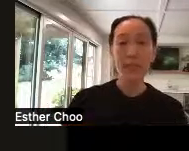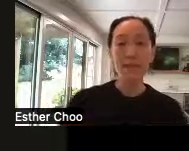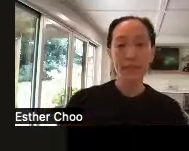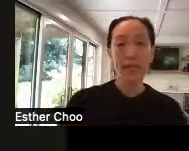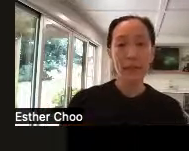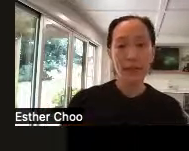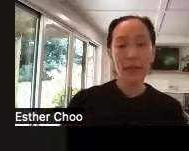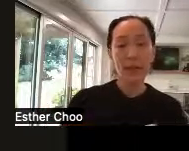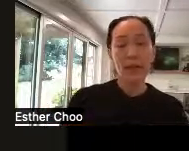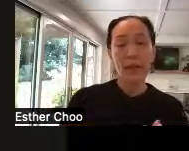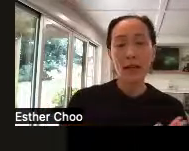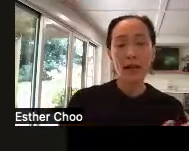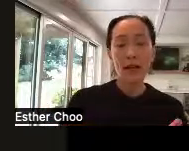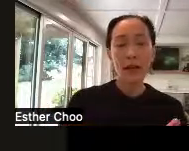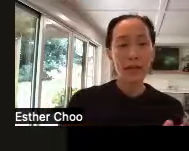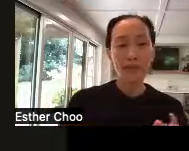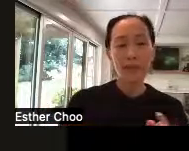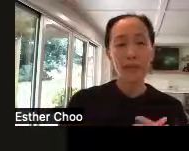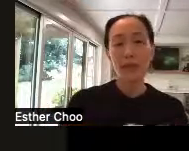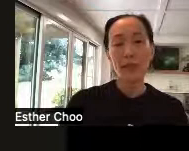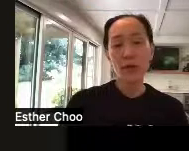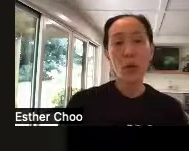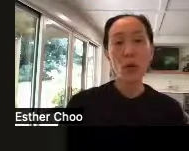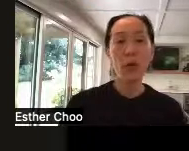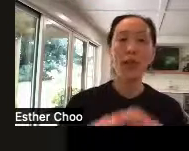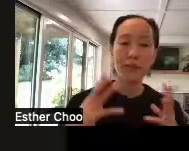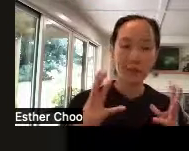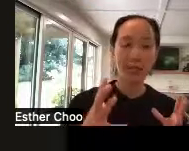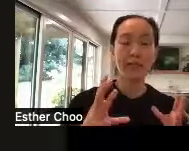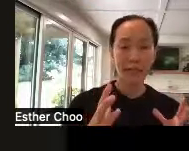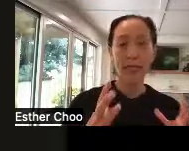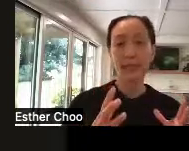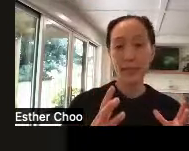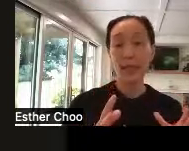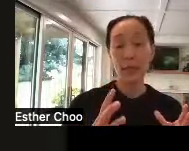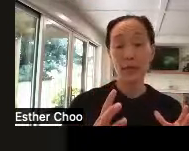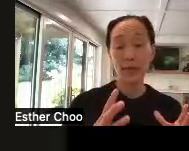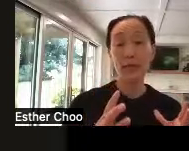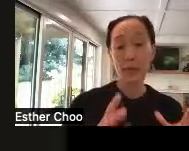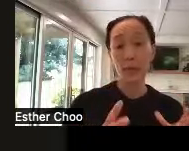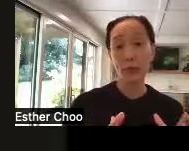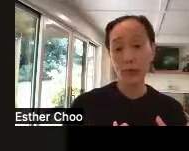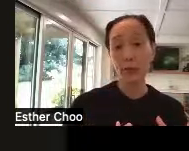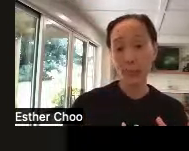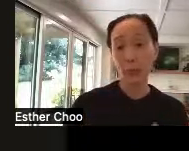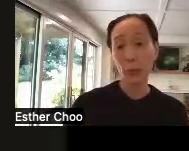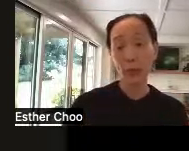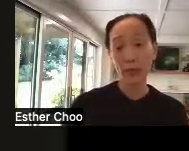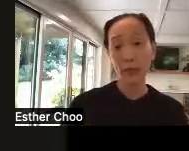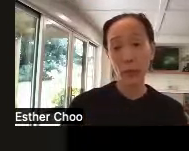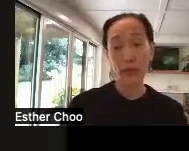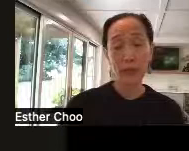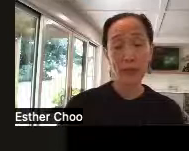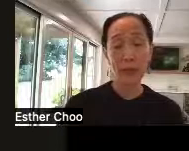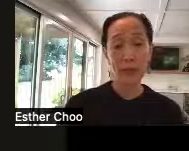a specific timeline. I really think there should be a whole effort dedicated to ending role segregation for women